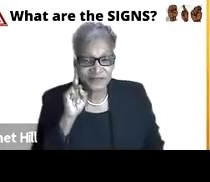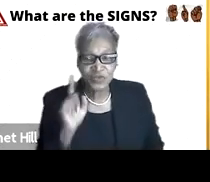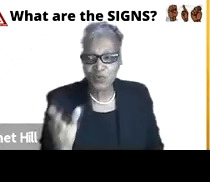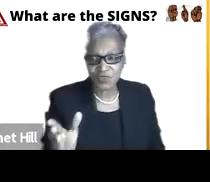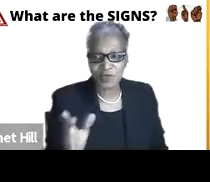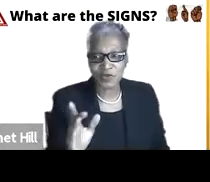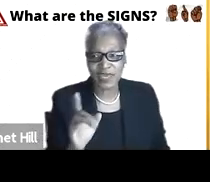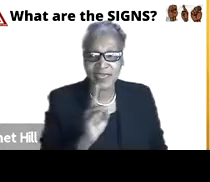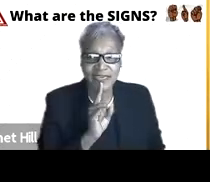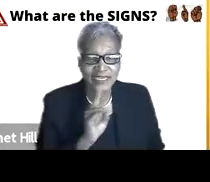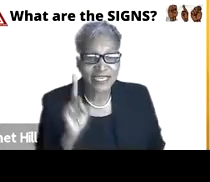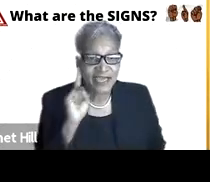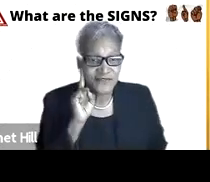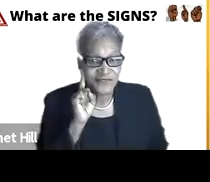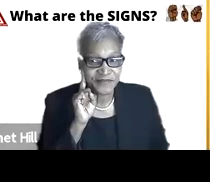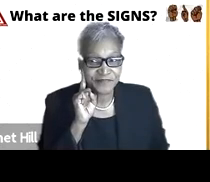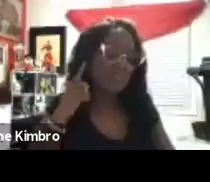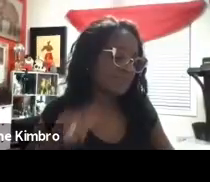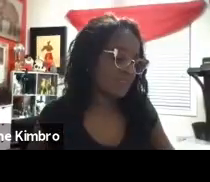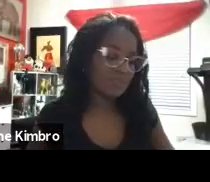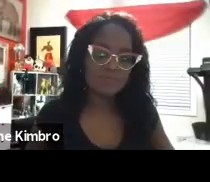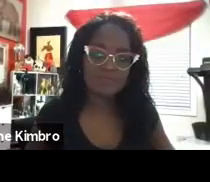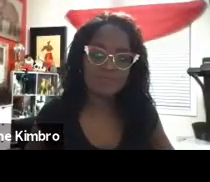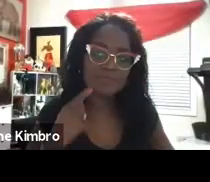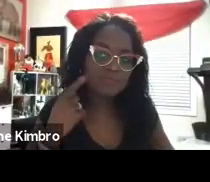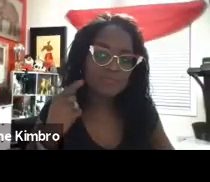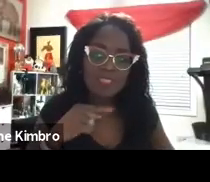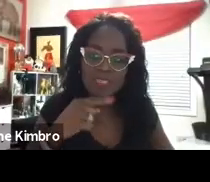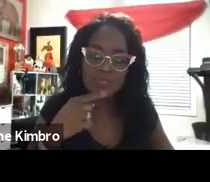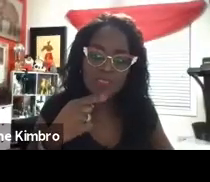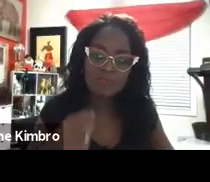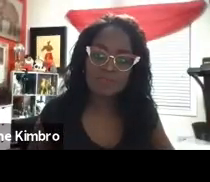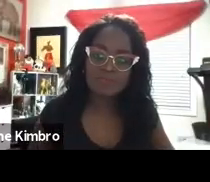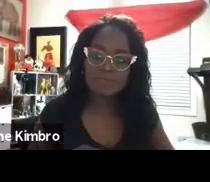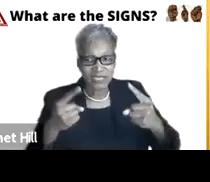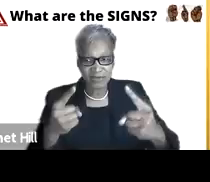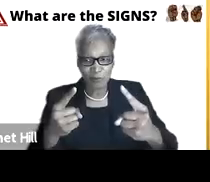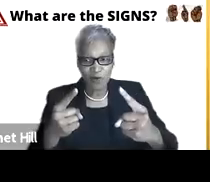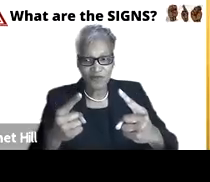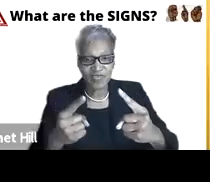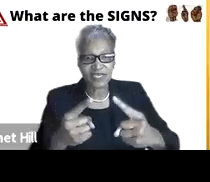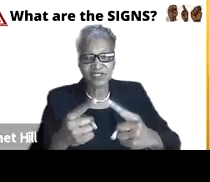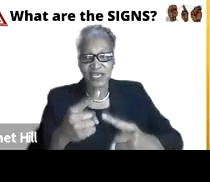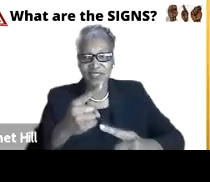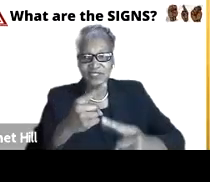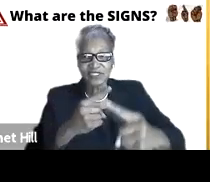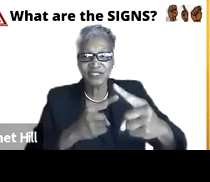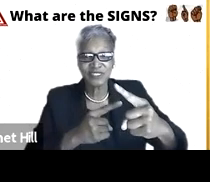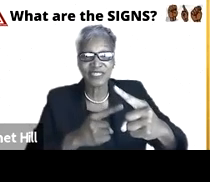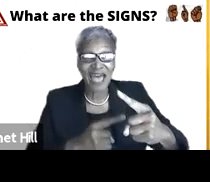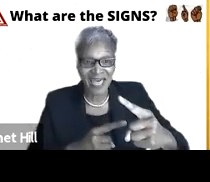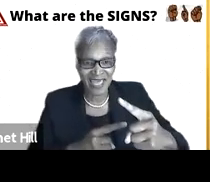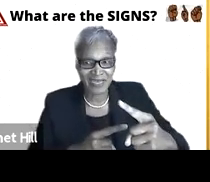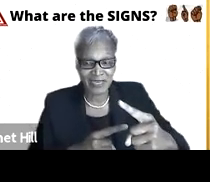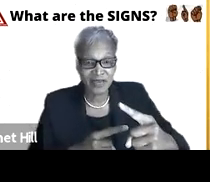deaf. Do it with me, okay? Deaf. Yeah. Hearing. Hearing. Now take both of these. This is